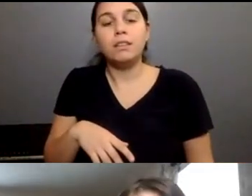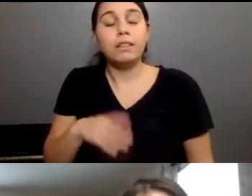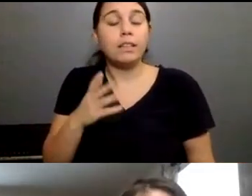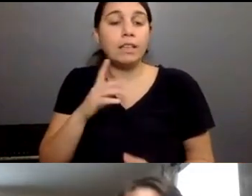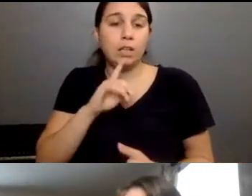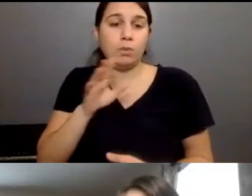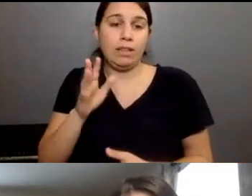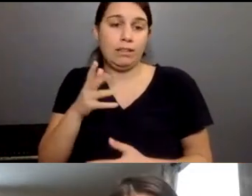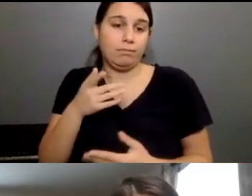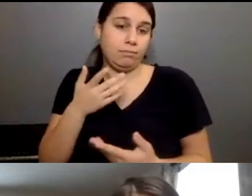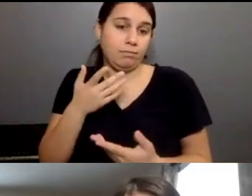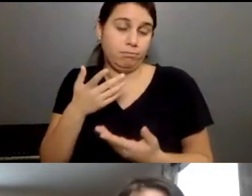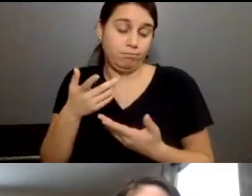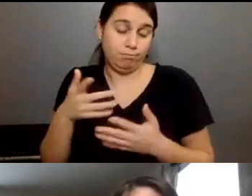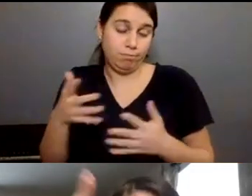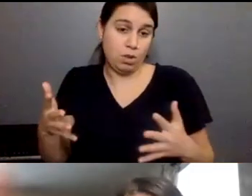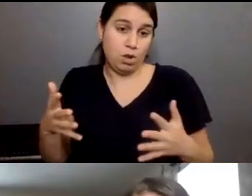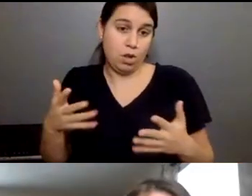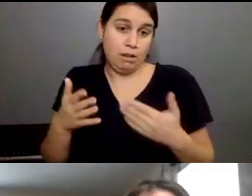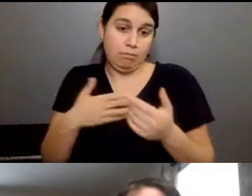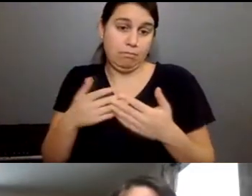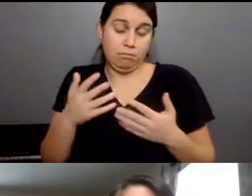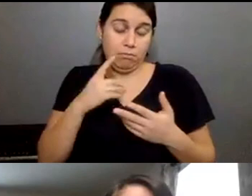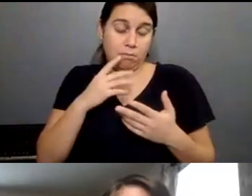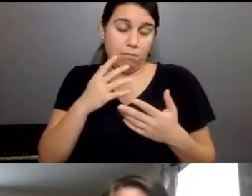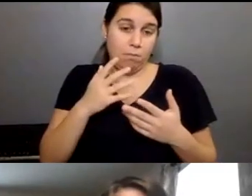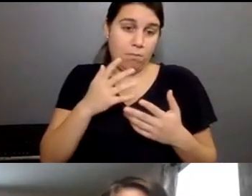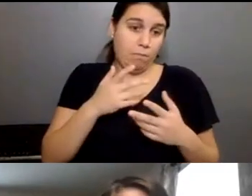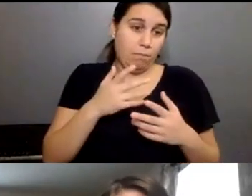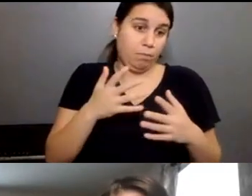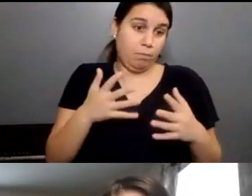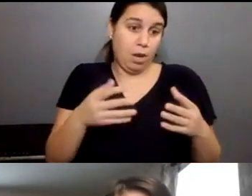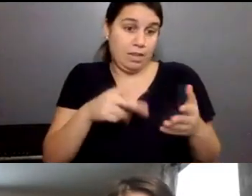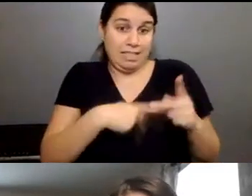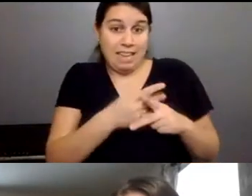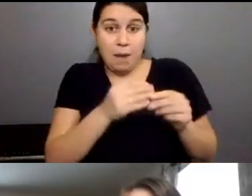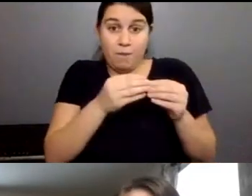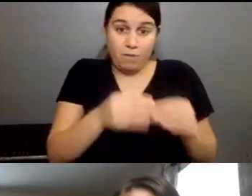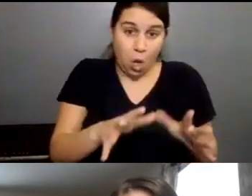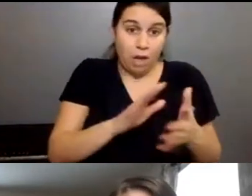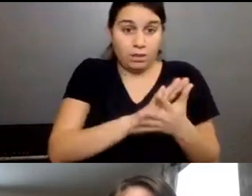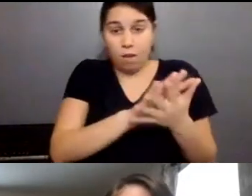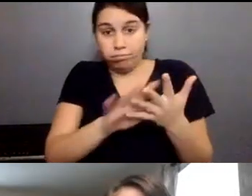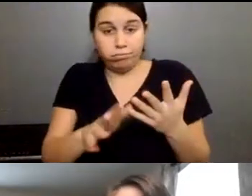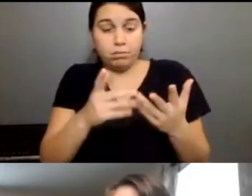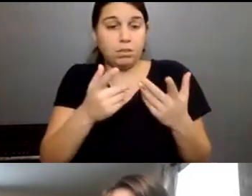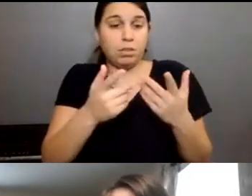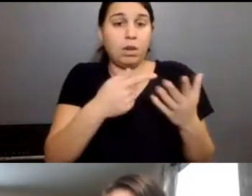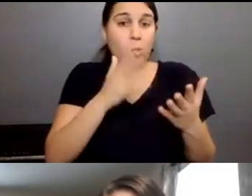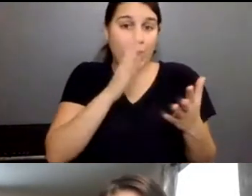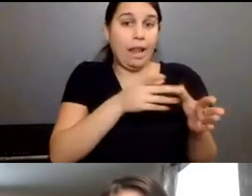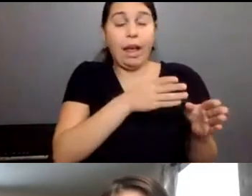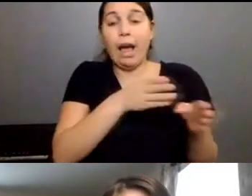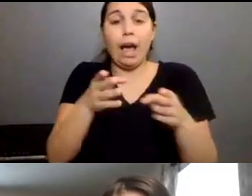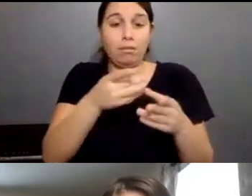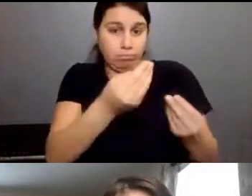in pregnancy in which the loss happens, the type of loss that's folks are channeled to a work group